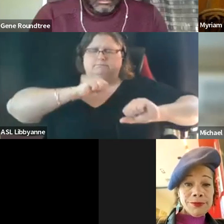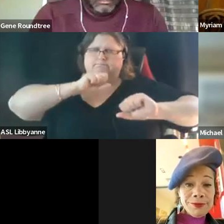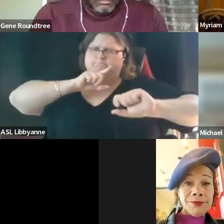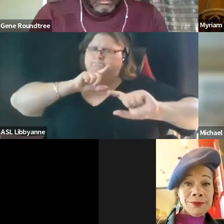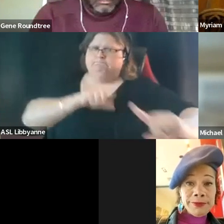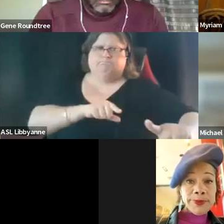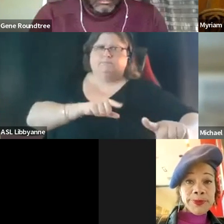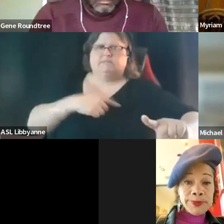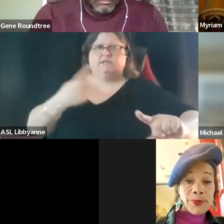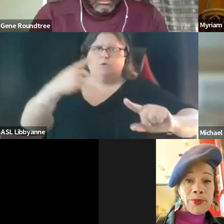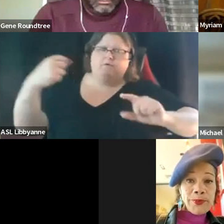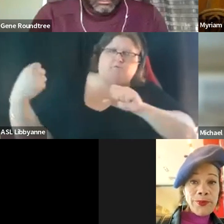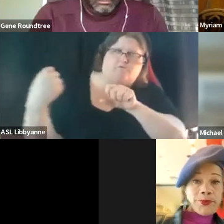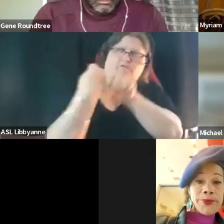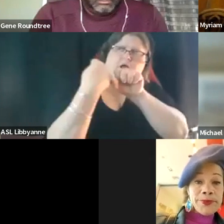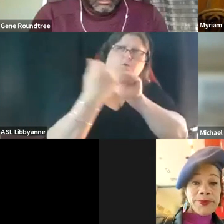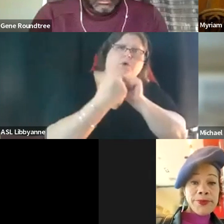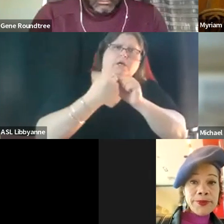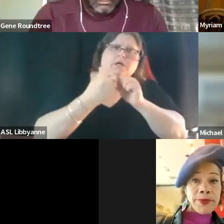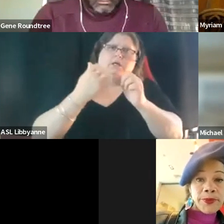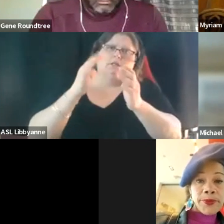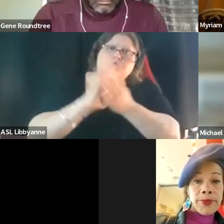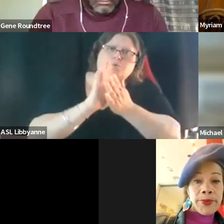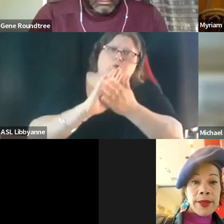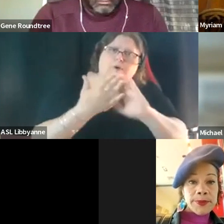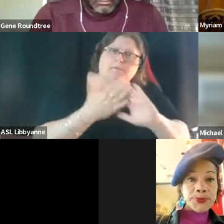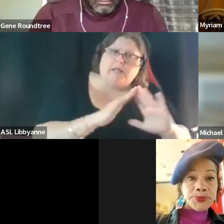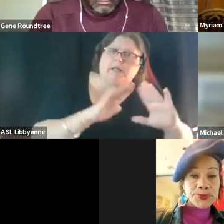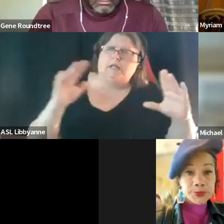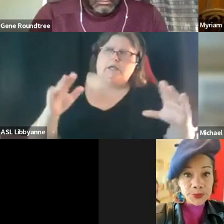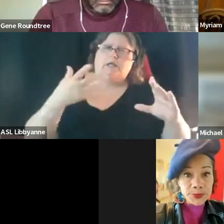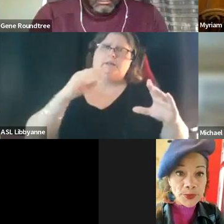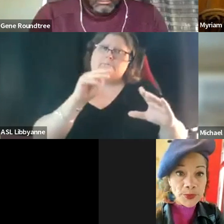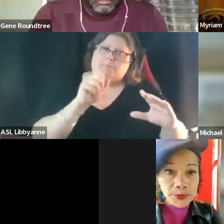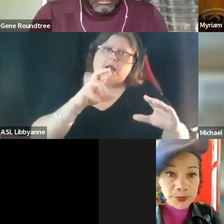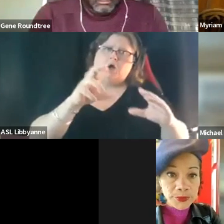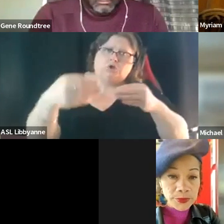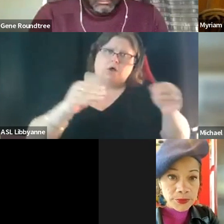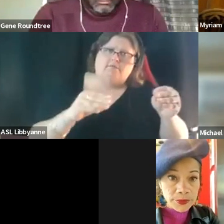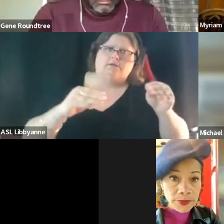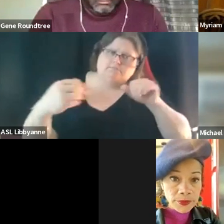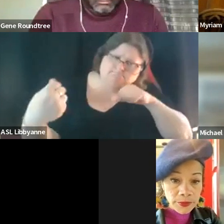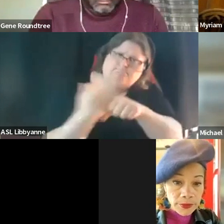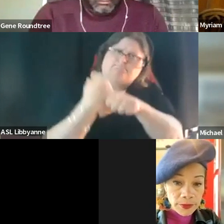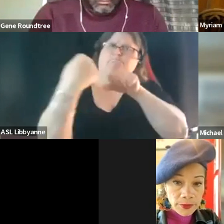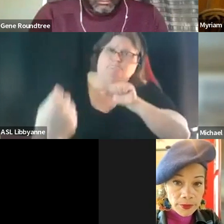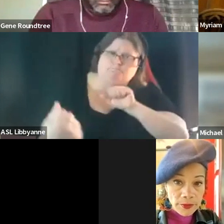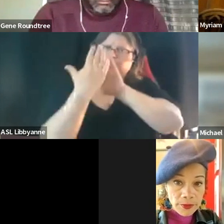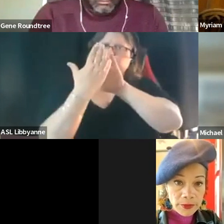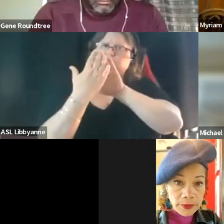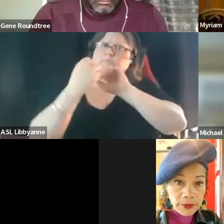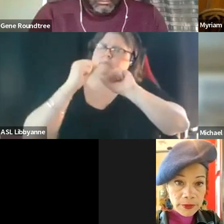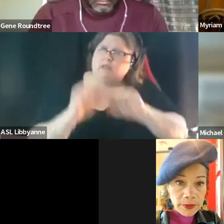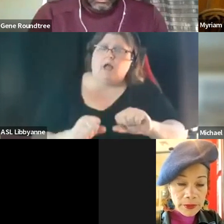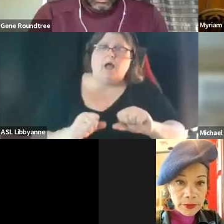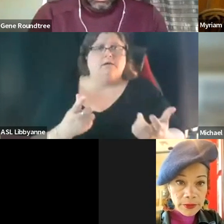with the school committee, and educate the general population of Boston, many of whom don't